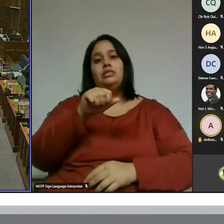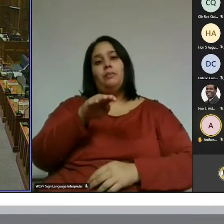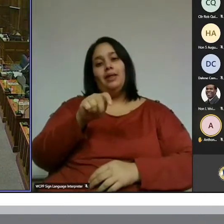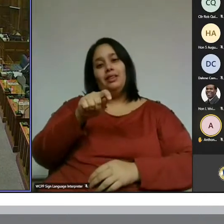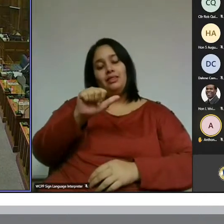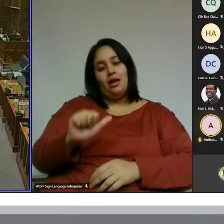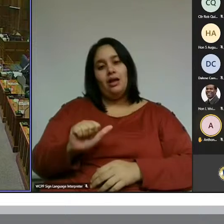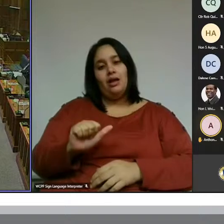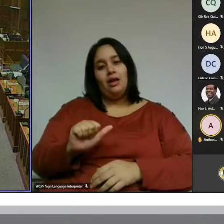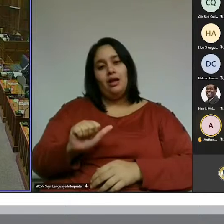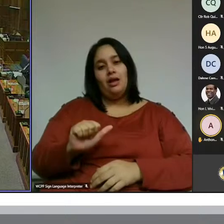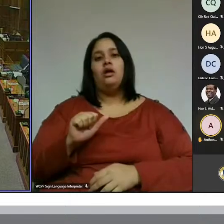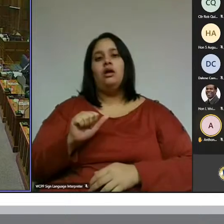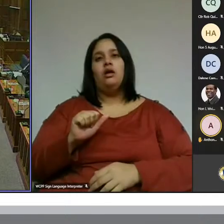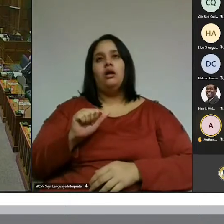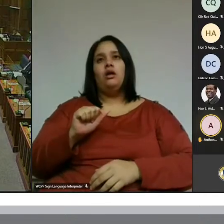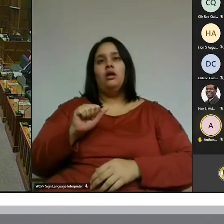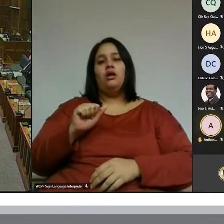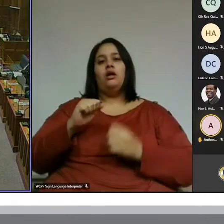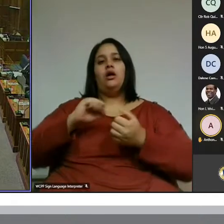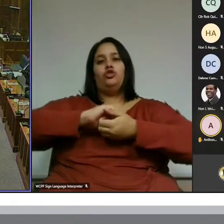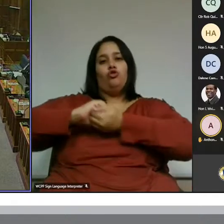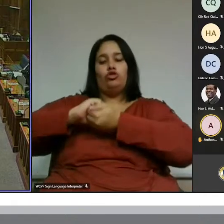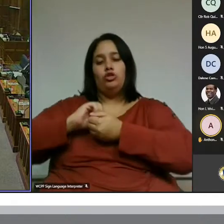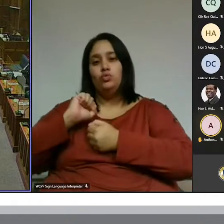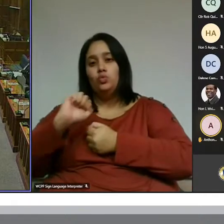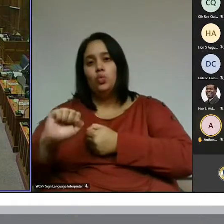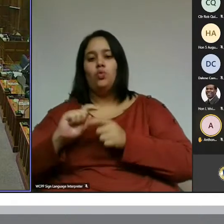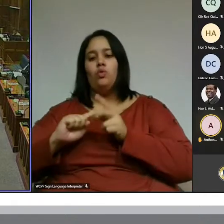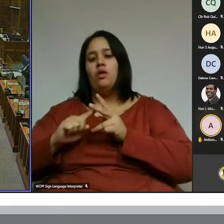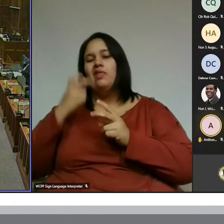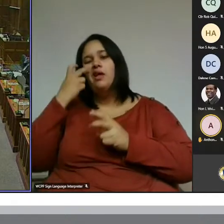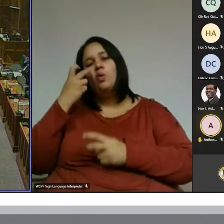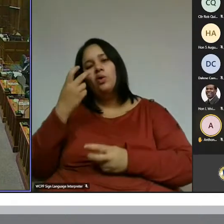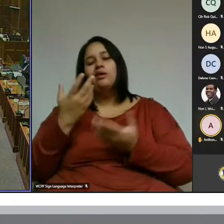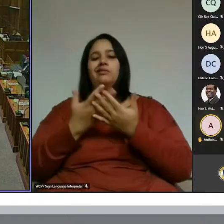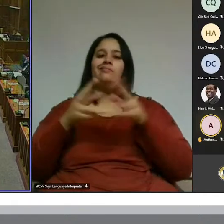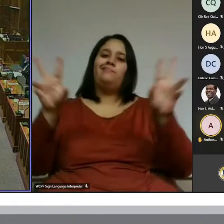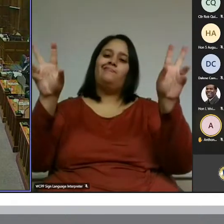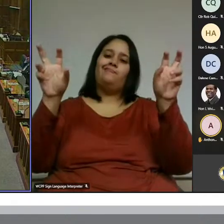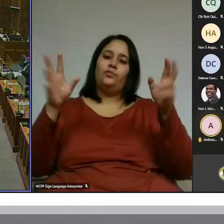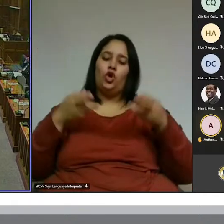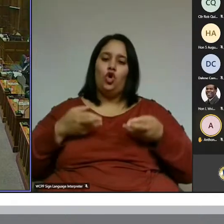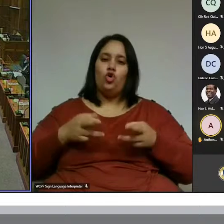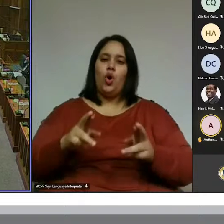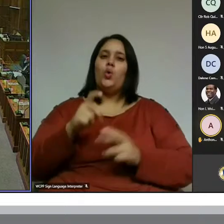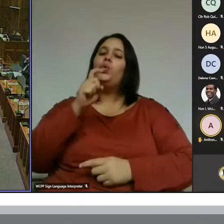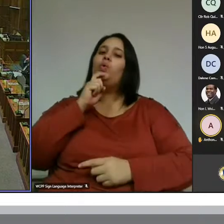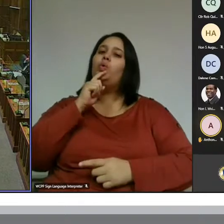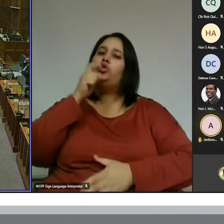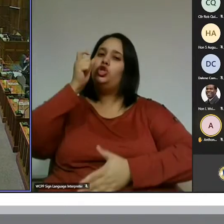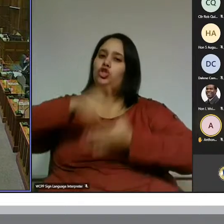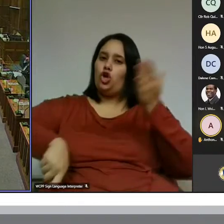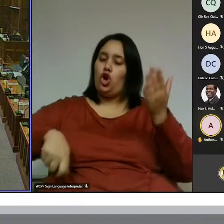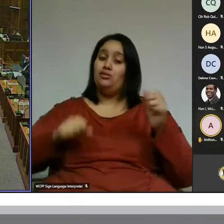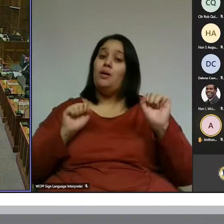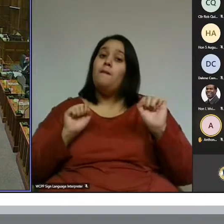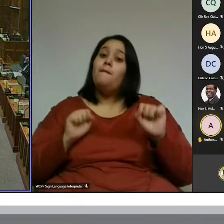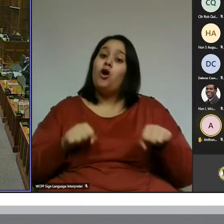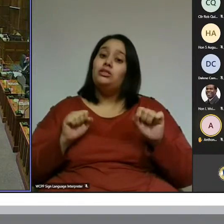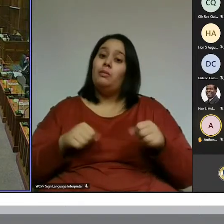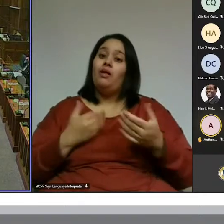Bitumen Association, where they're looking at what's called a road use charge as a possibility